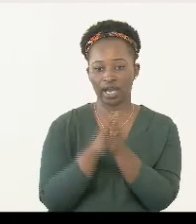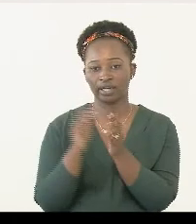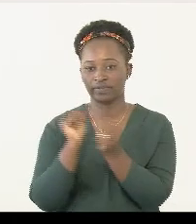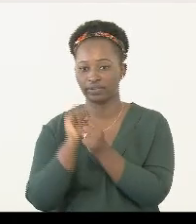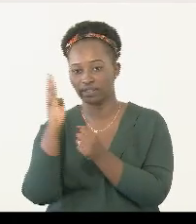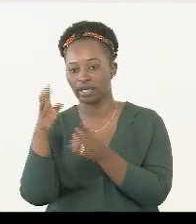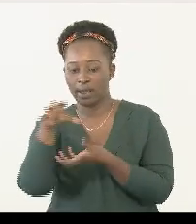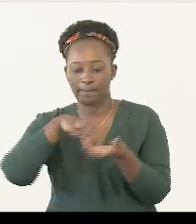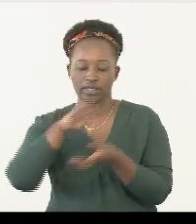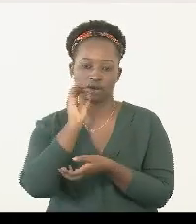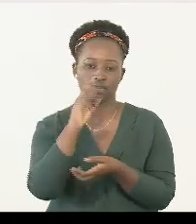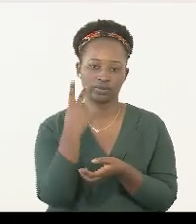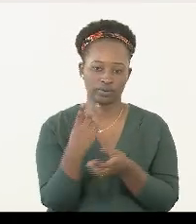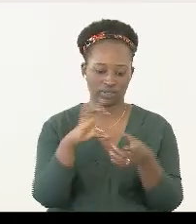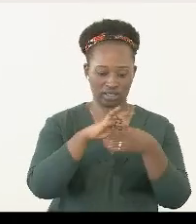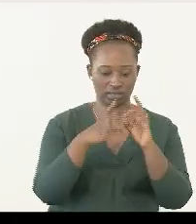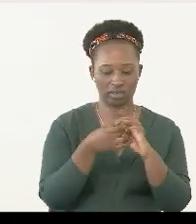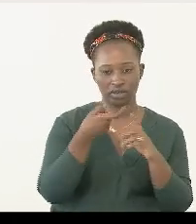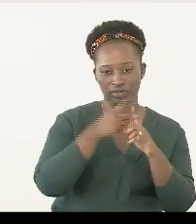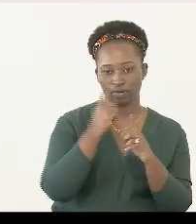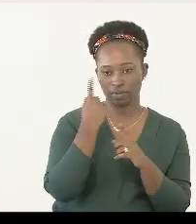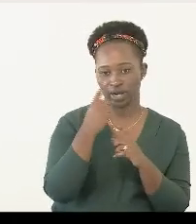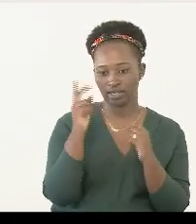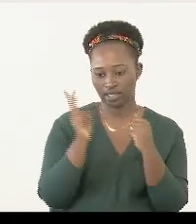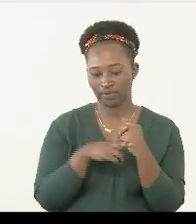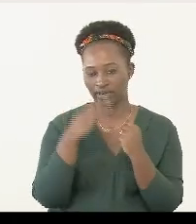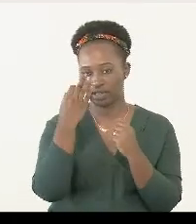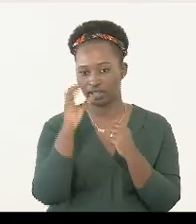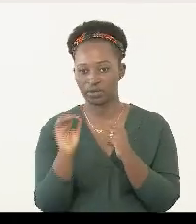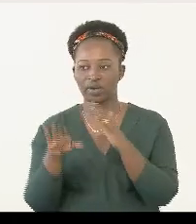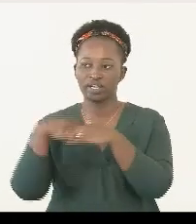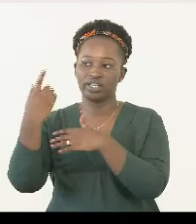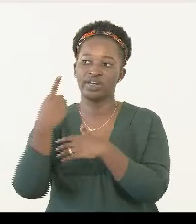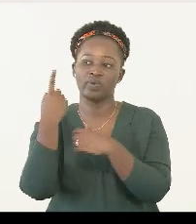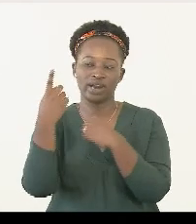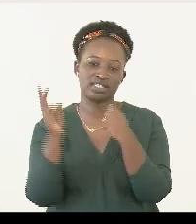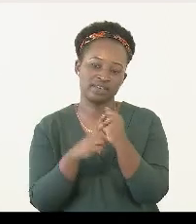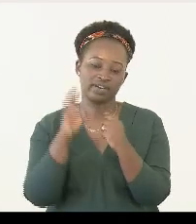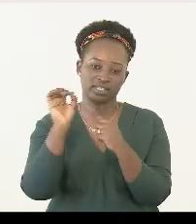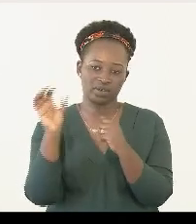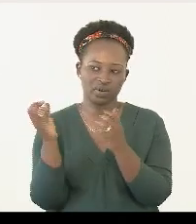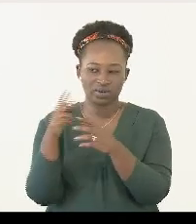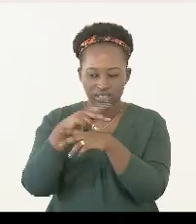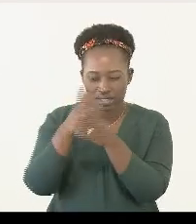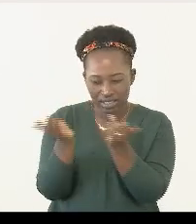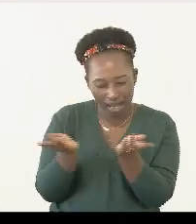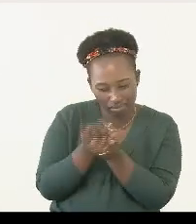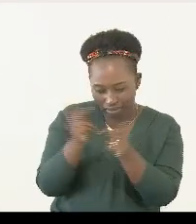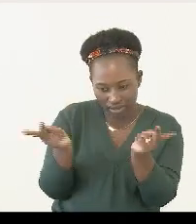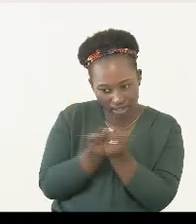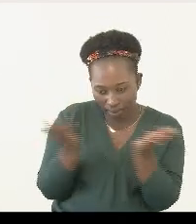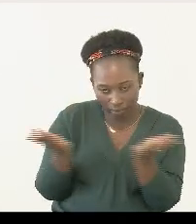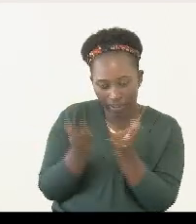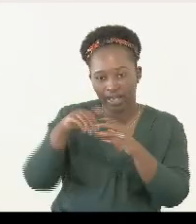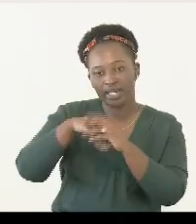mixture of the two, intermediate, from 1730, then 1700. So somewhere there in the middle for the lighter